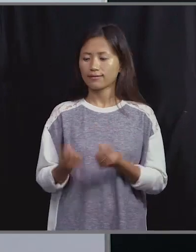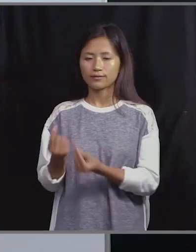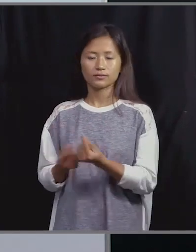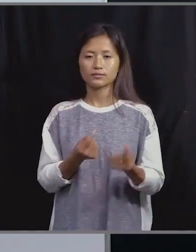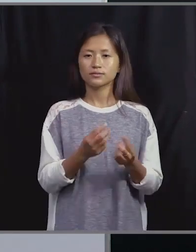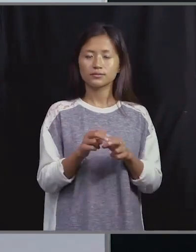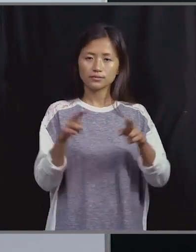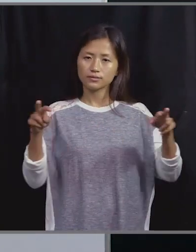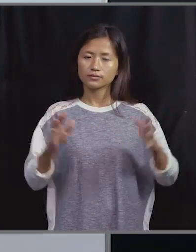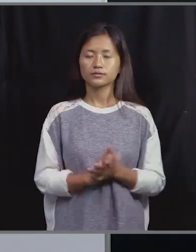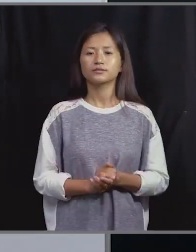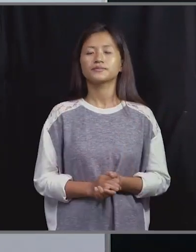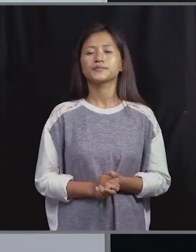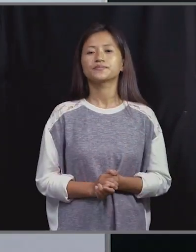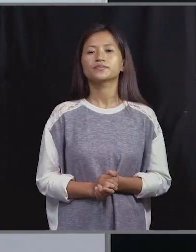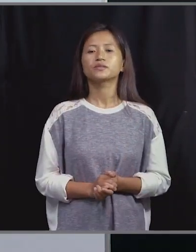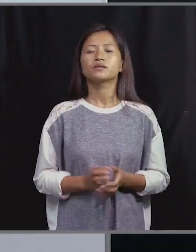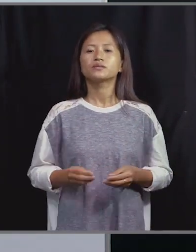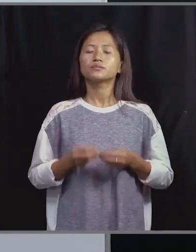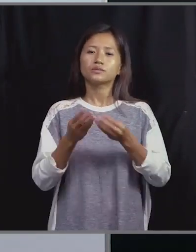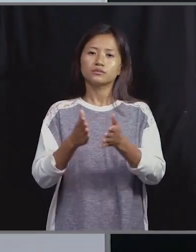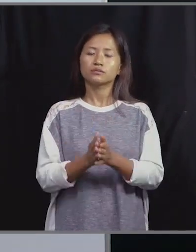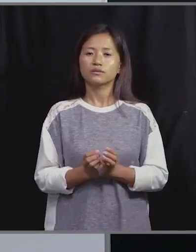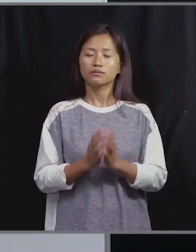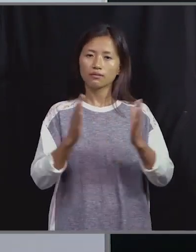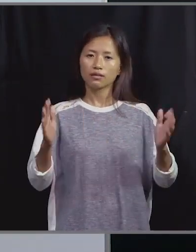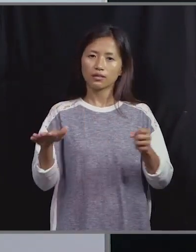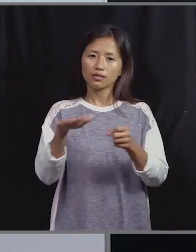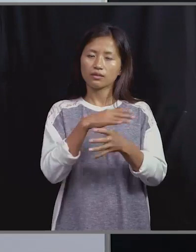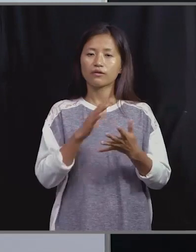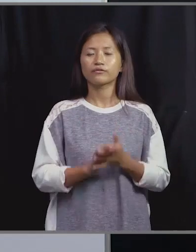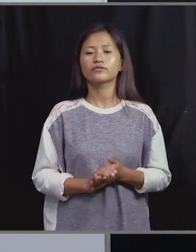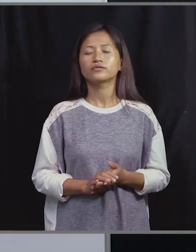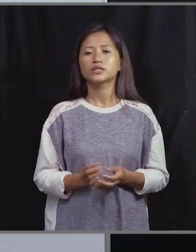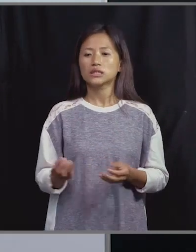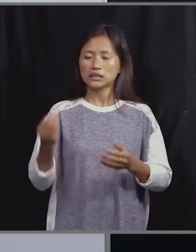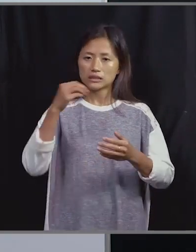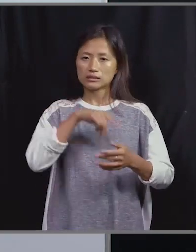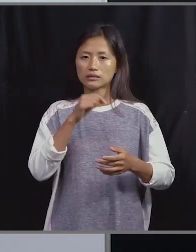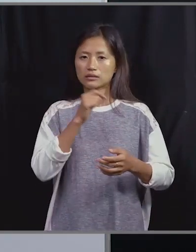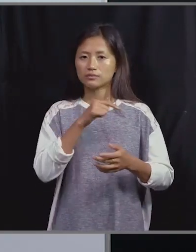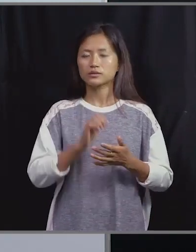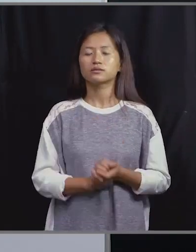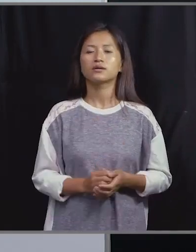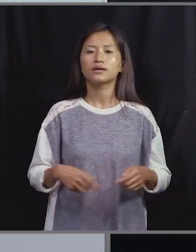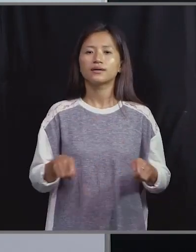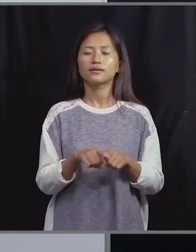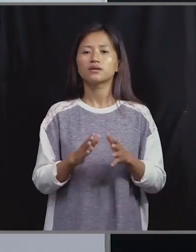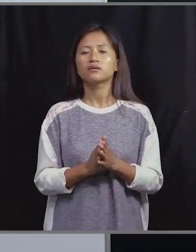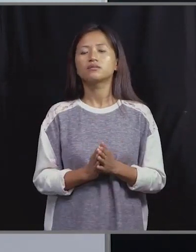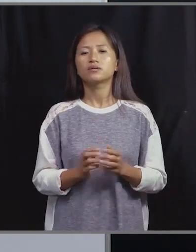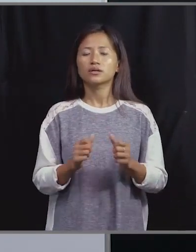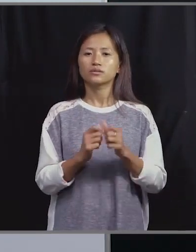when the Santals they produce enough income or enough resources, it will